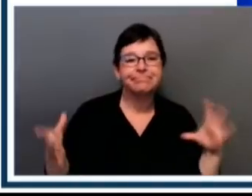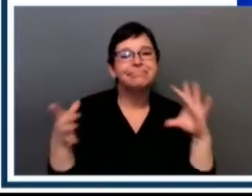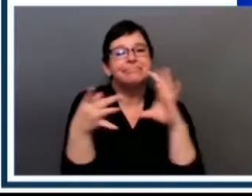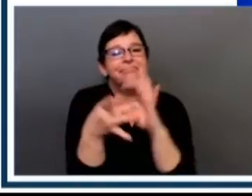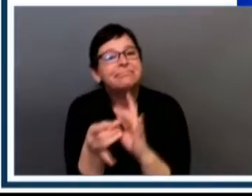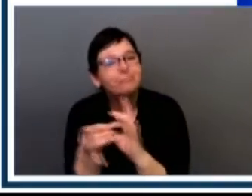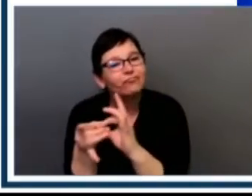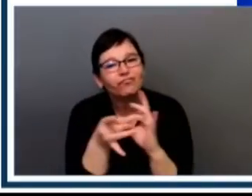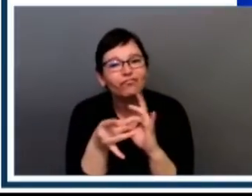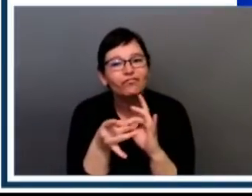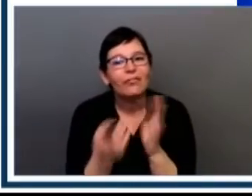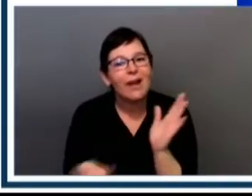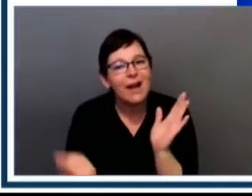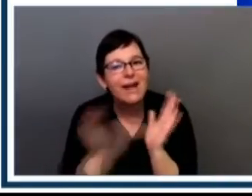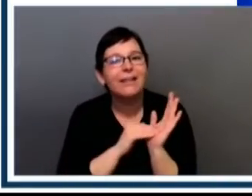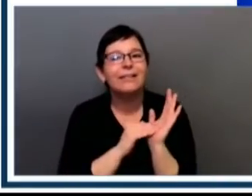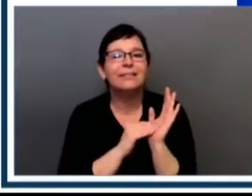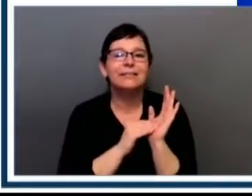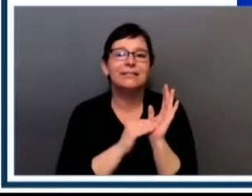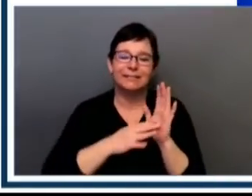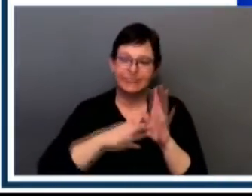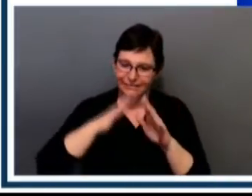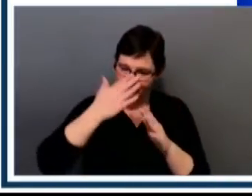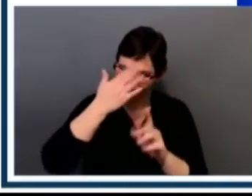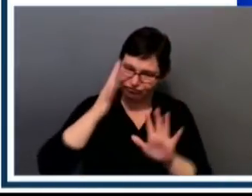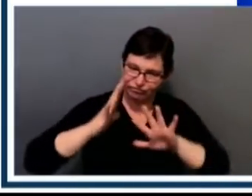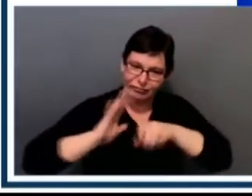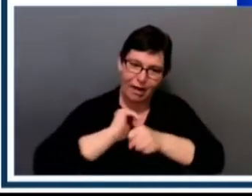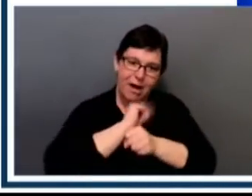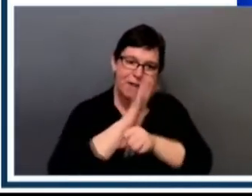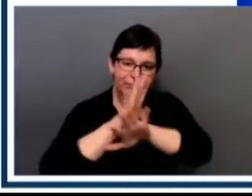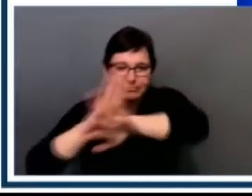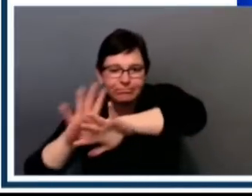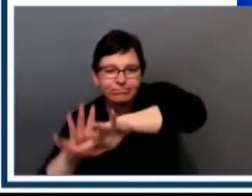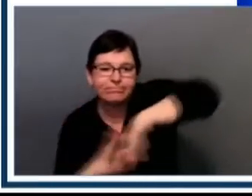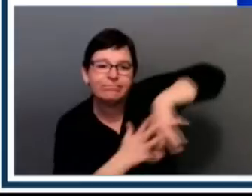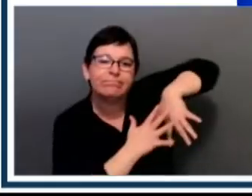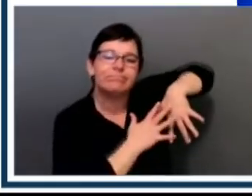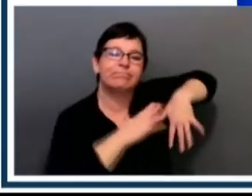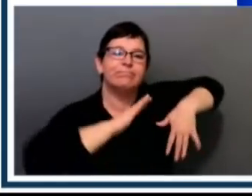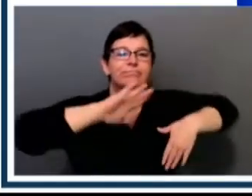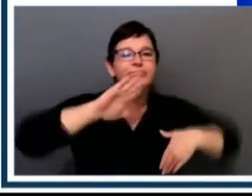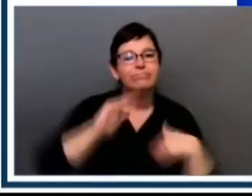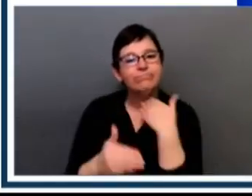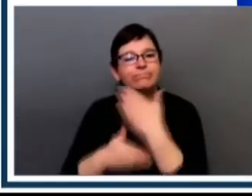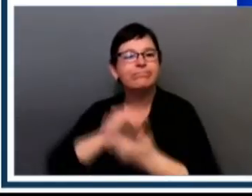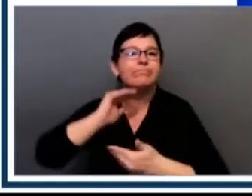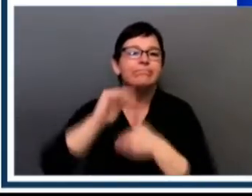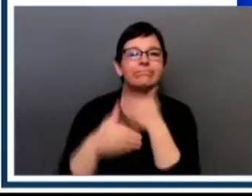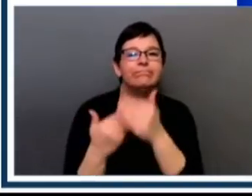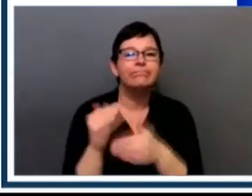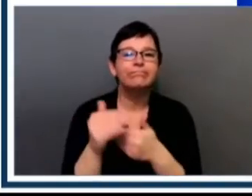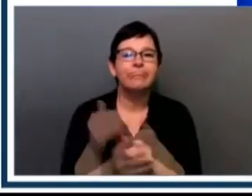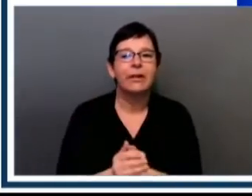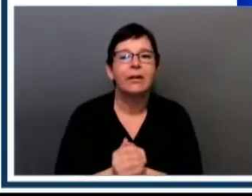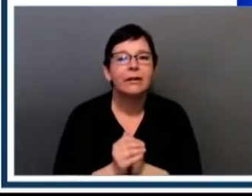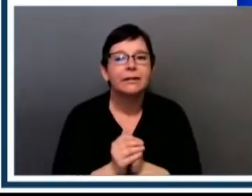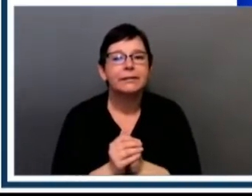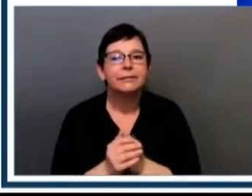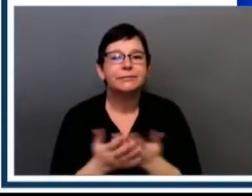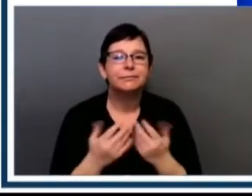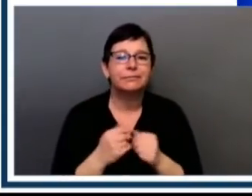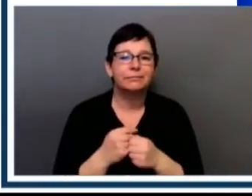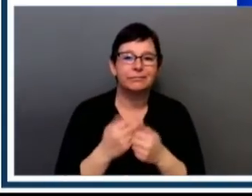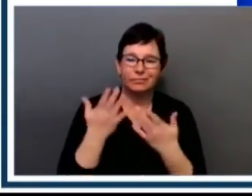who's not, and just kind of really come back together and remind ourselves what we care about. What we care about is our family, our friends, and our communities. That's